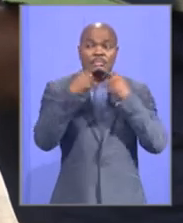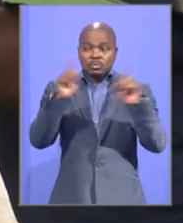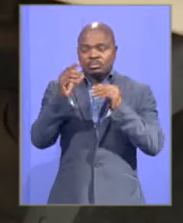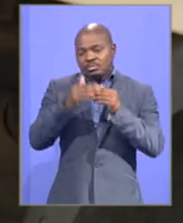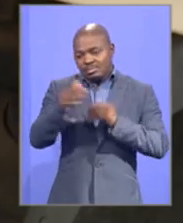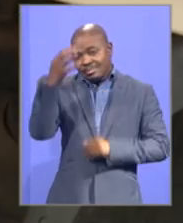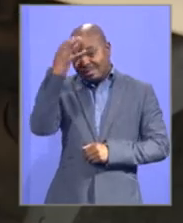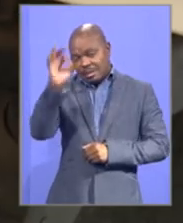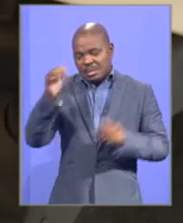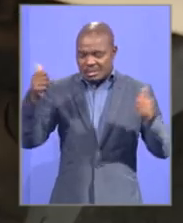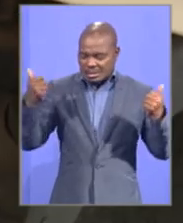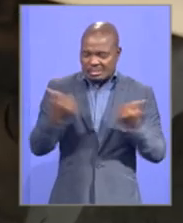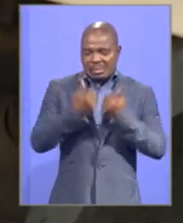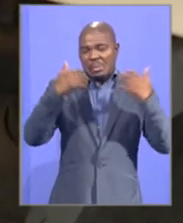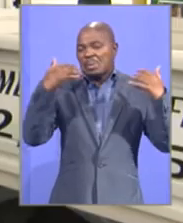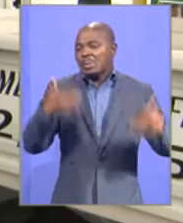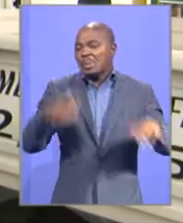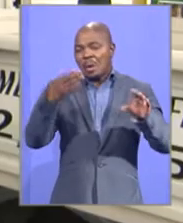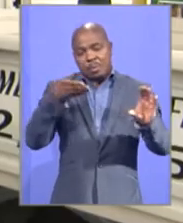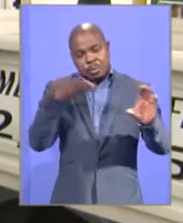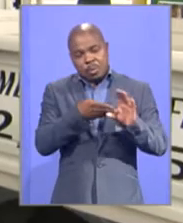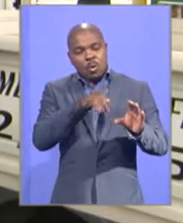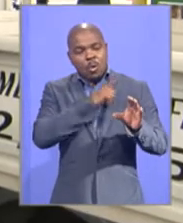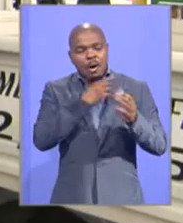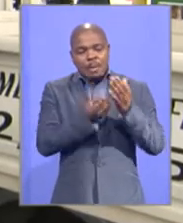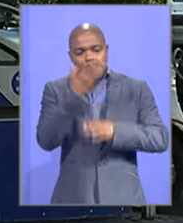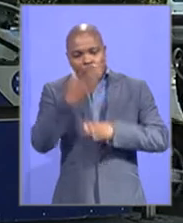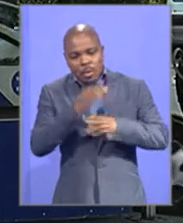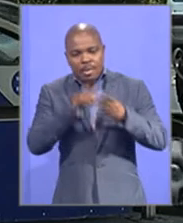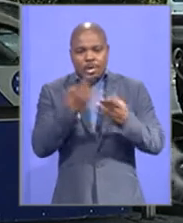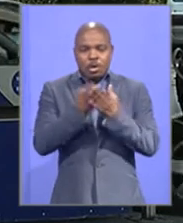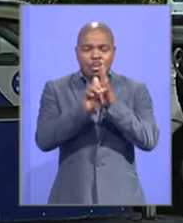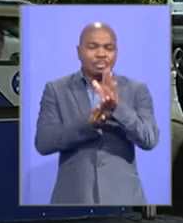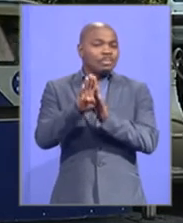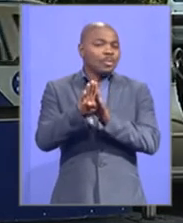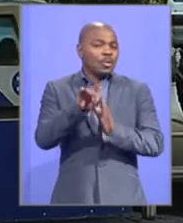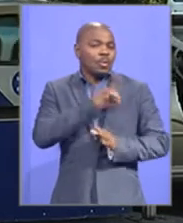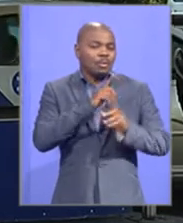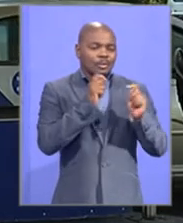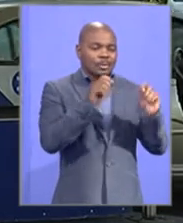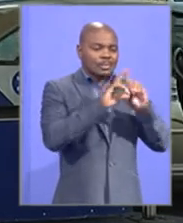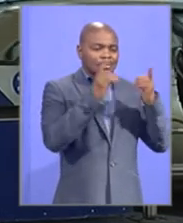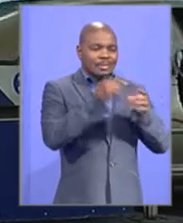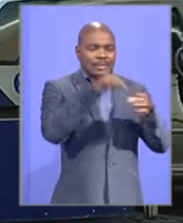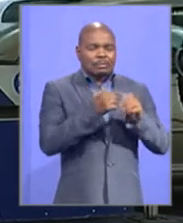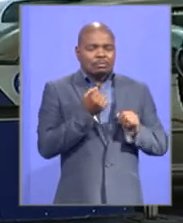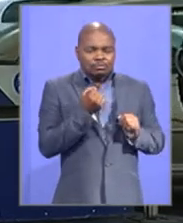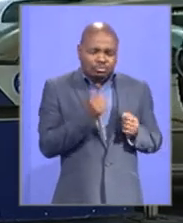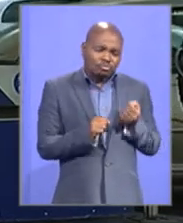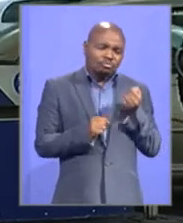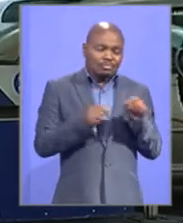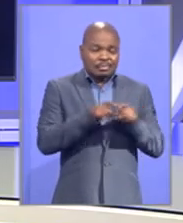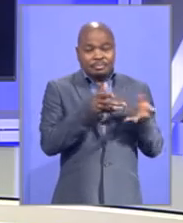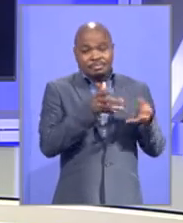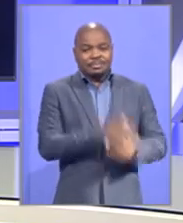tlile go lepana le dikgwetlho tse dikgolo go ka baka ditiro le go godisa ikonomi jaaka lefapha la dipalangwa tsa botlhe le kgaratlha.